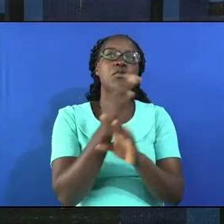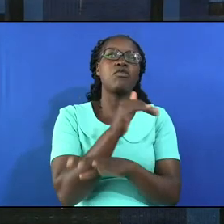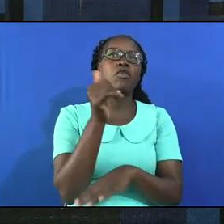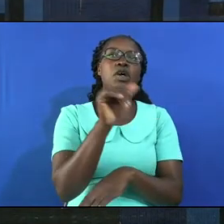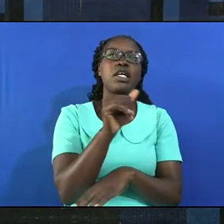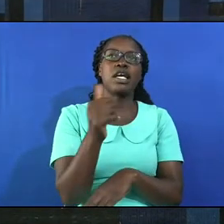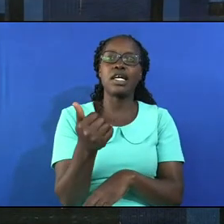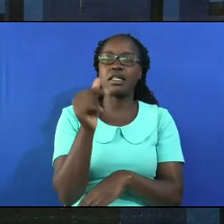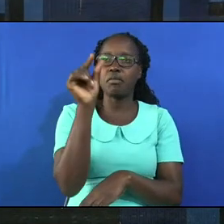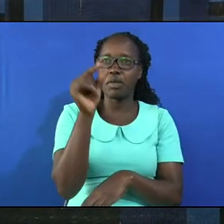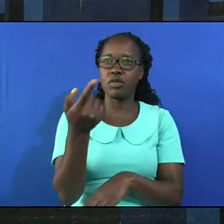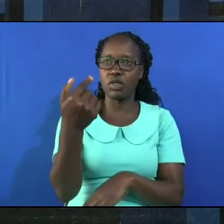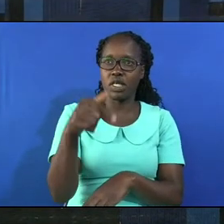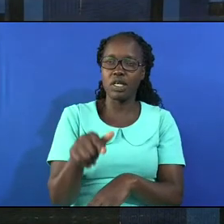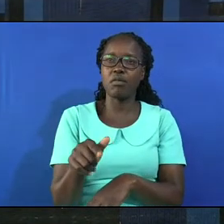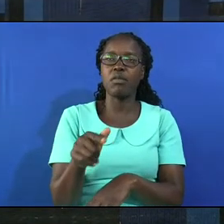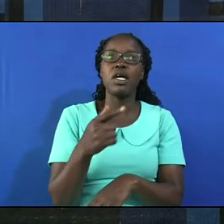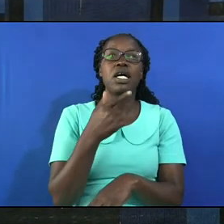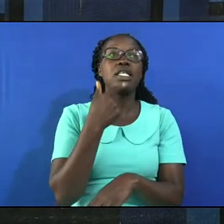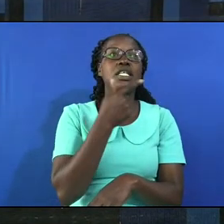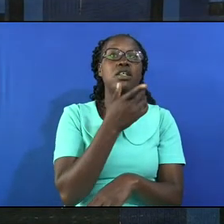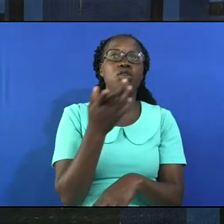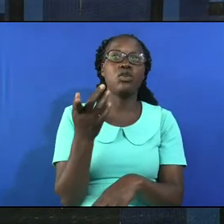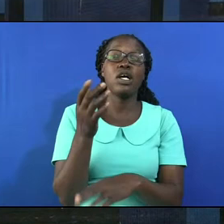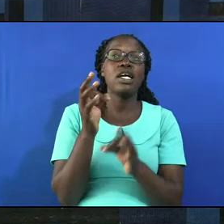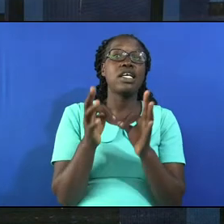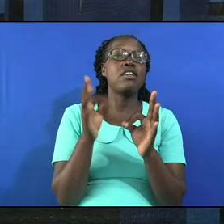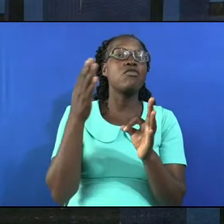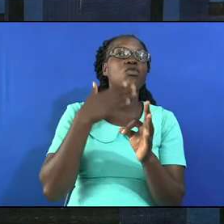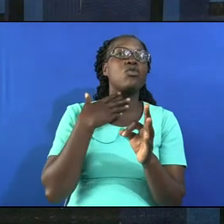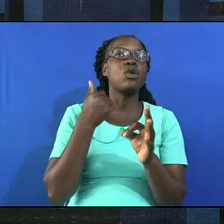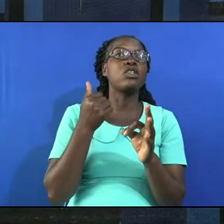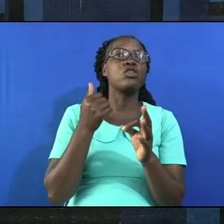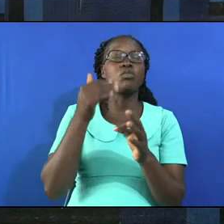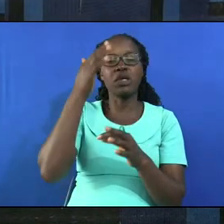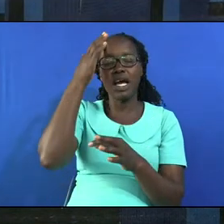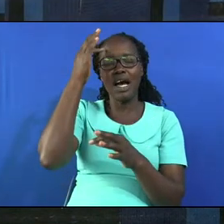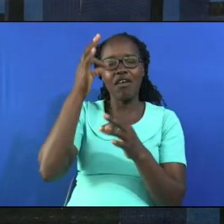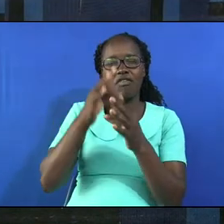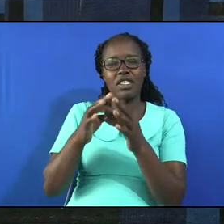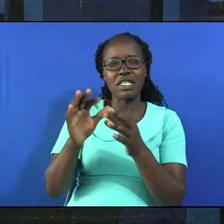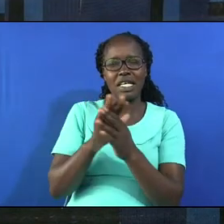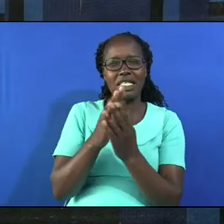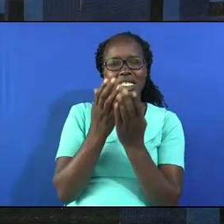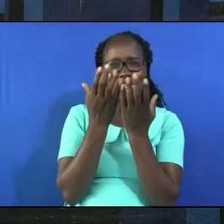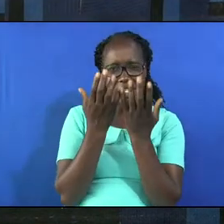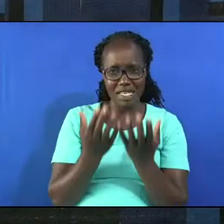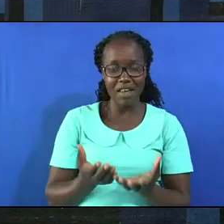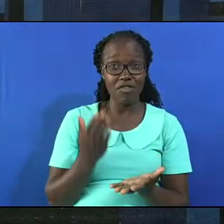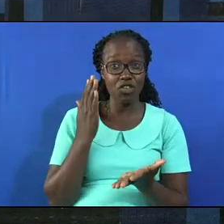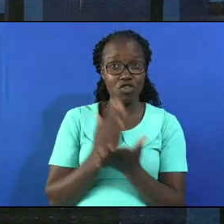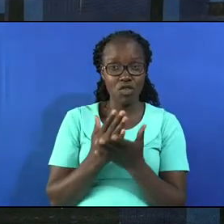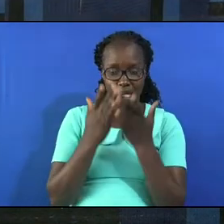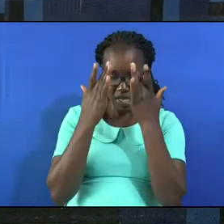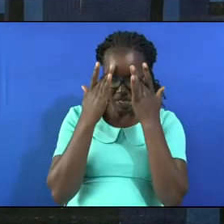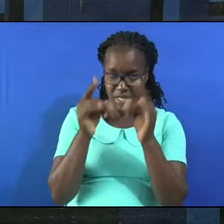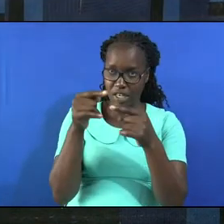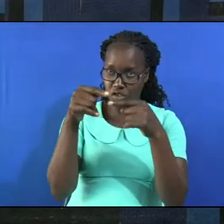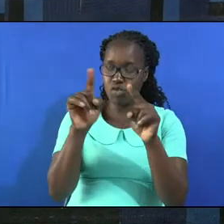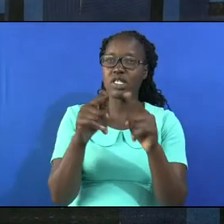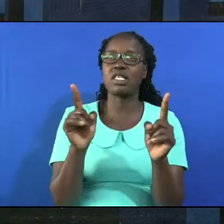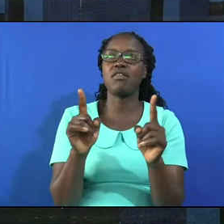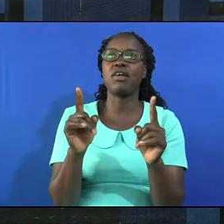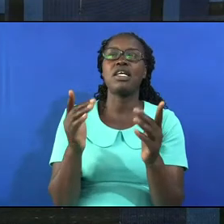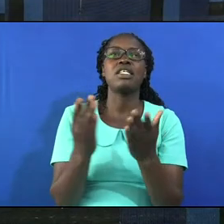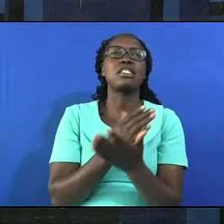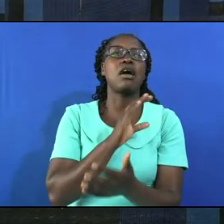anyone else came in. Let me tell you, if you want a faith that holds water, make the decision yourself. There